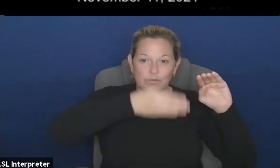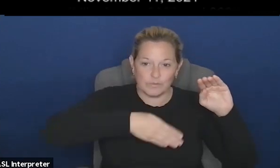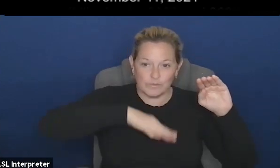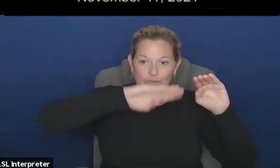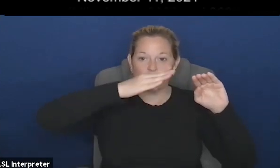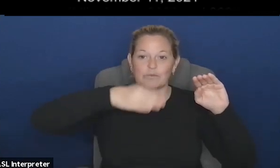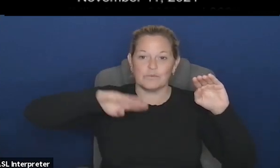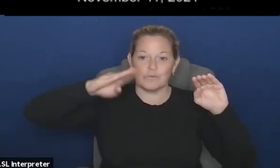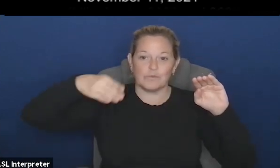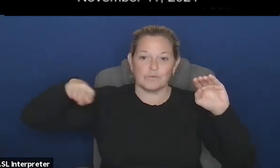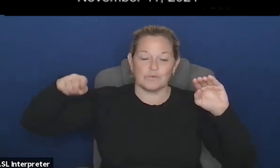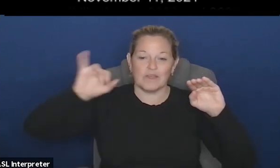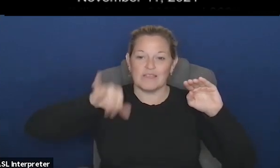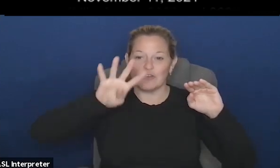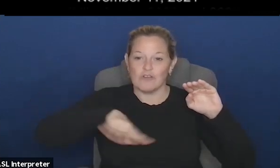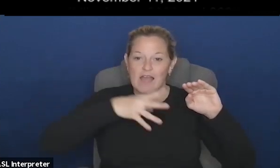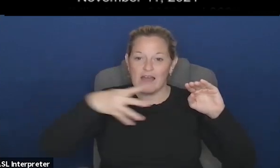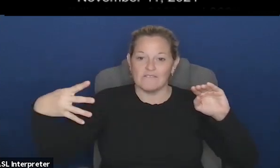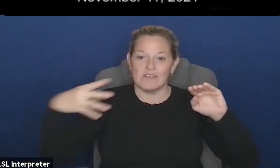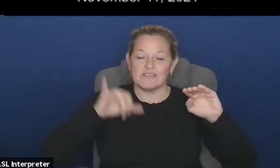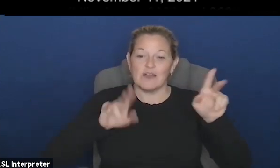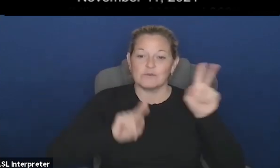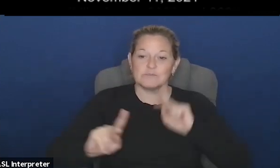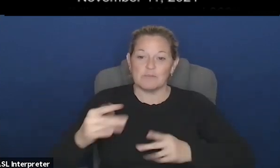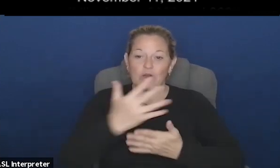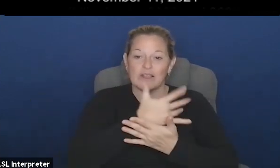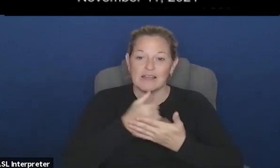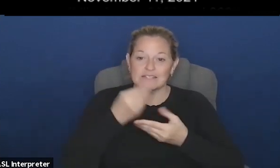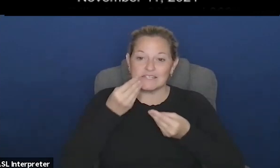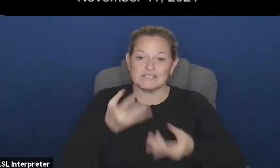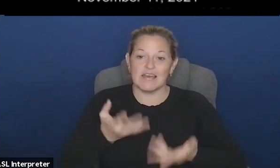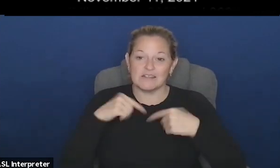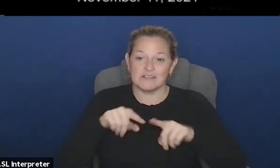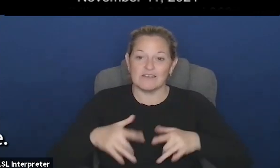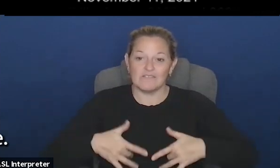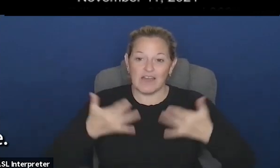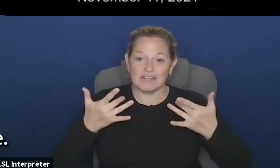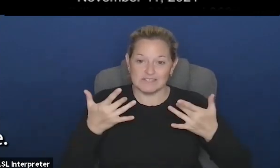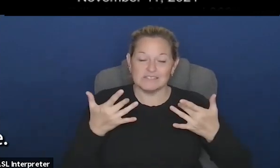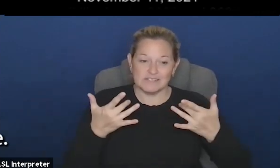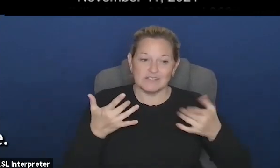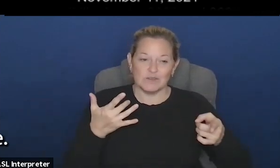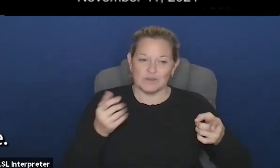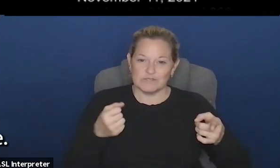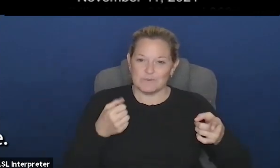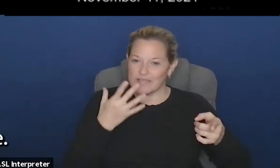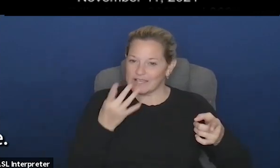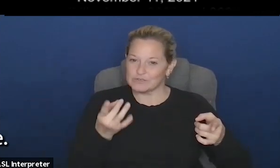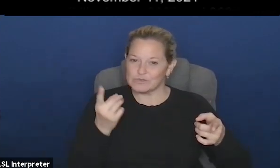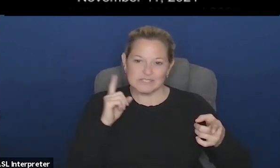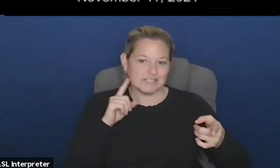data at these events, and Sòley was made a very awesome sound map, and that's available on our